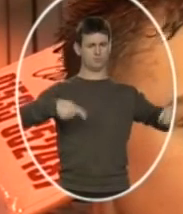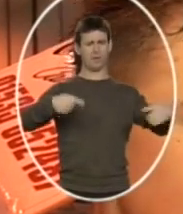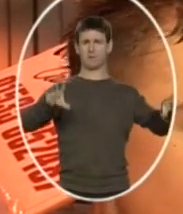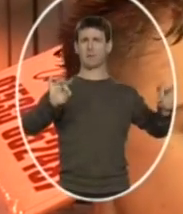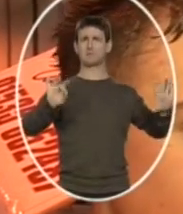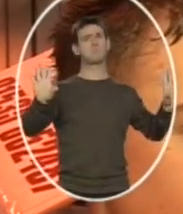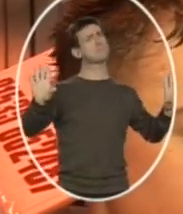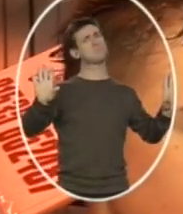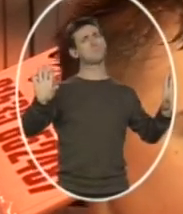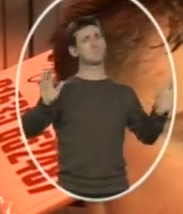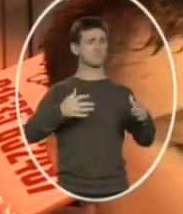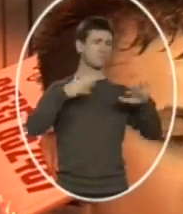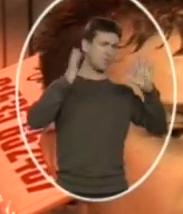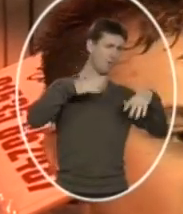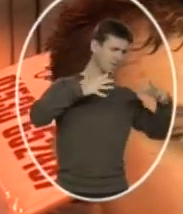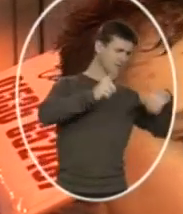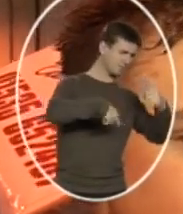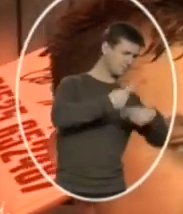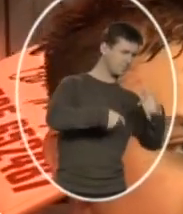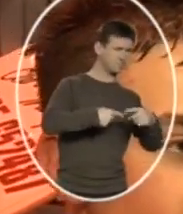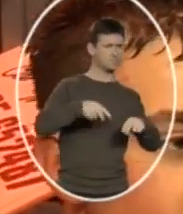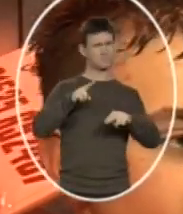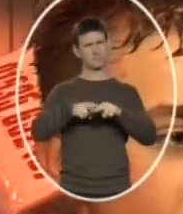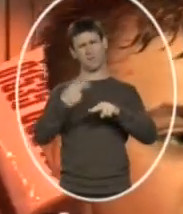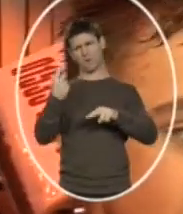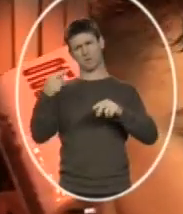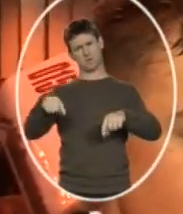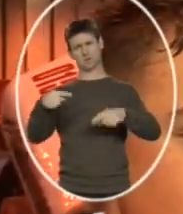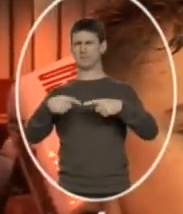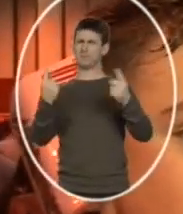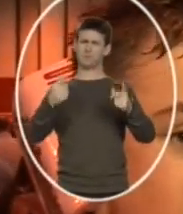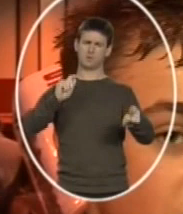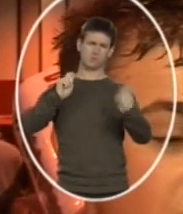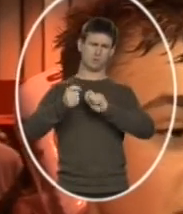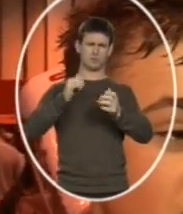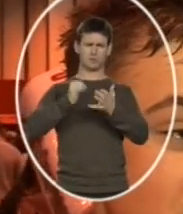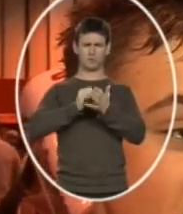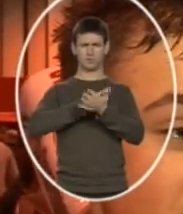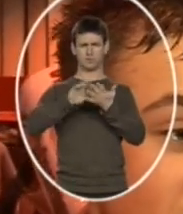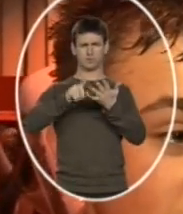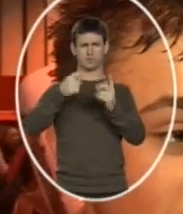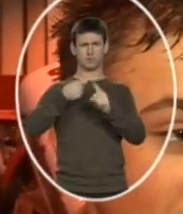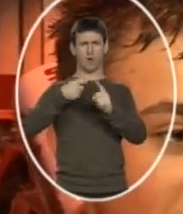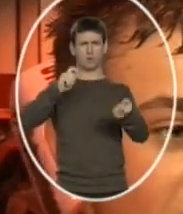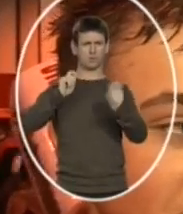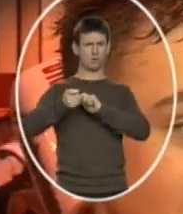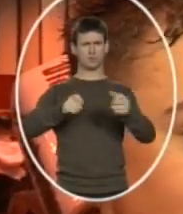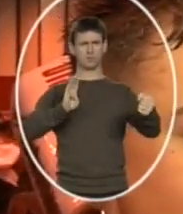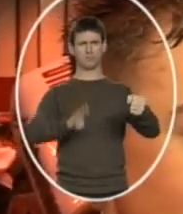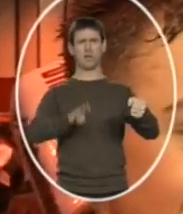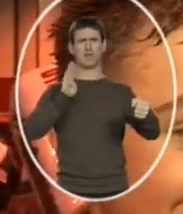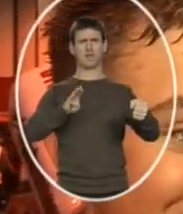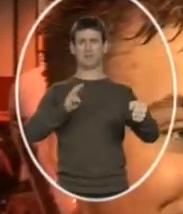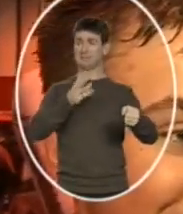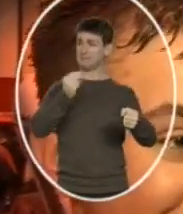out, we had the tight ones back on. But in F1, you've got to change all shockers, your brakes. Some people even change axles, but I don't think I'm going that